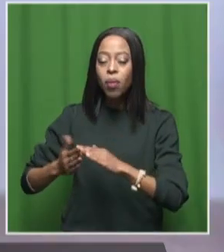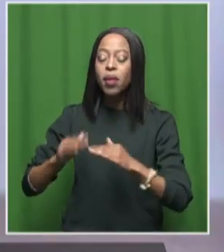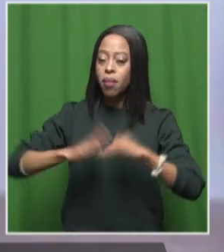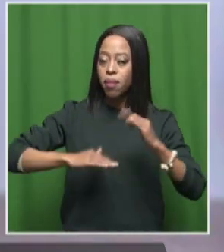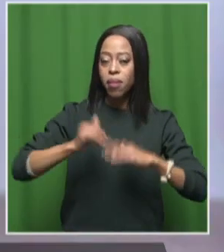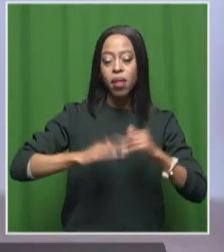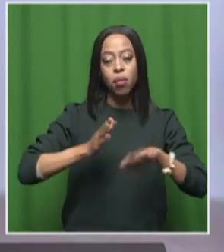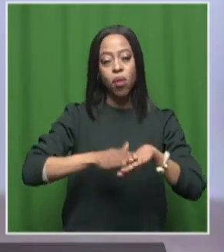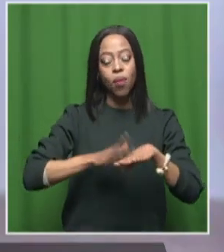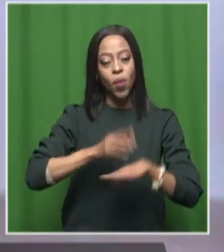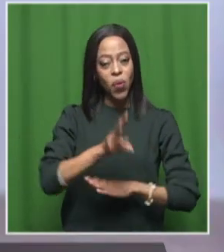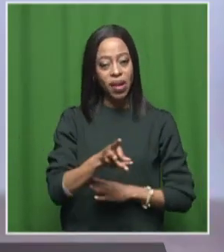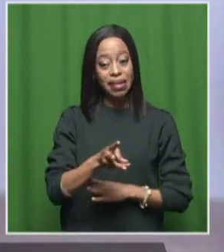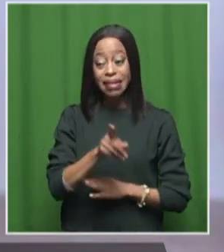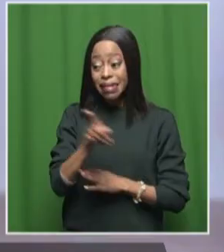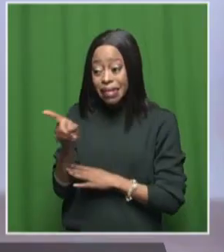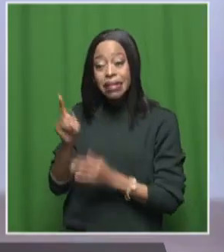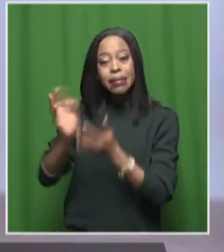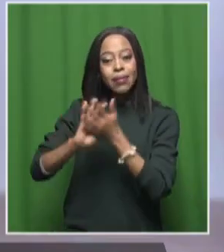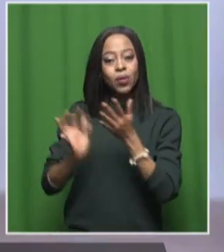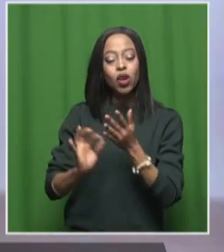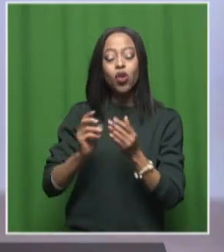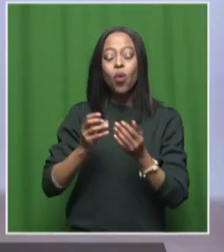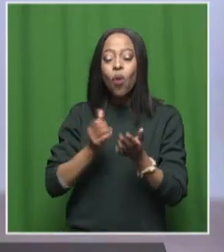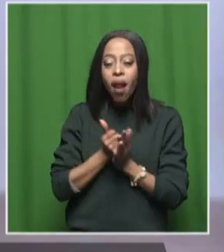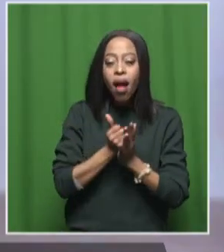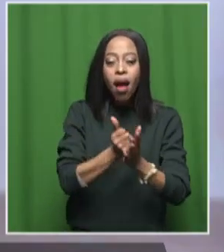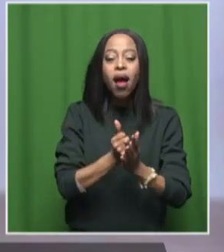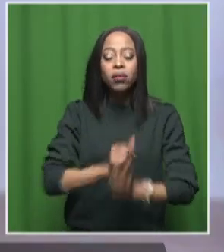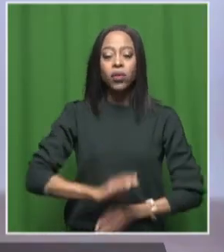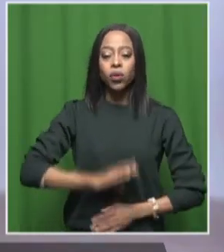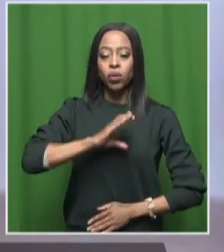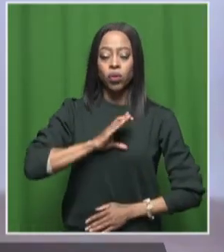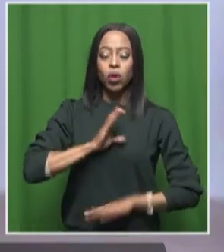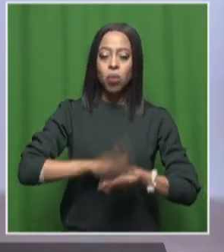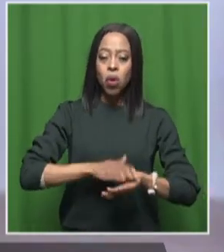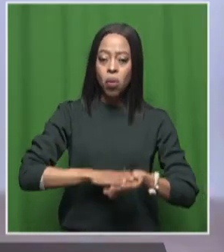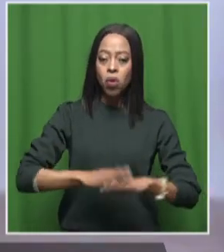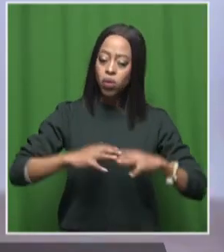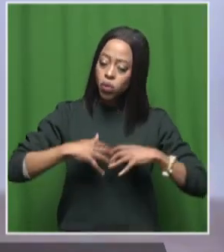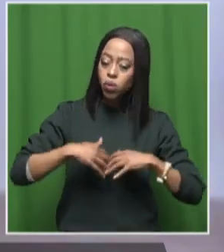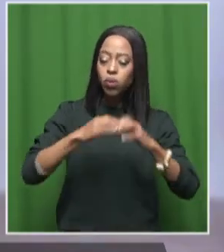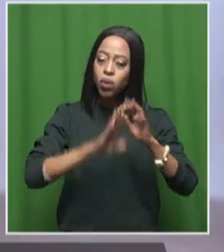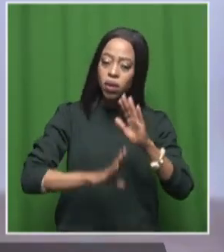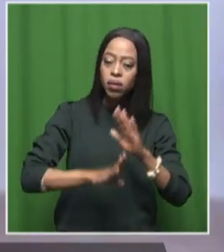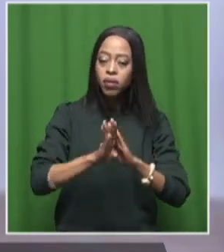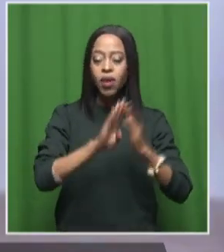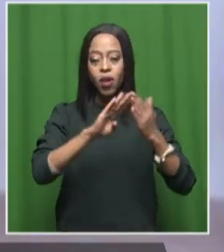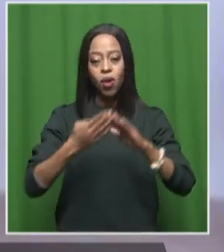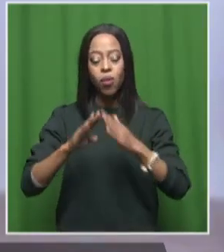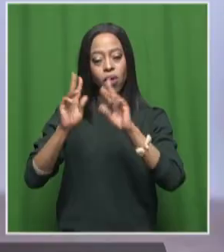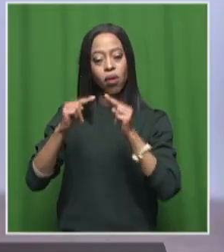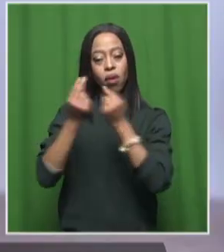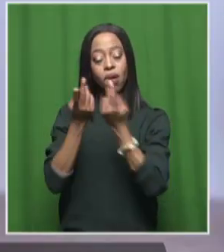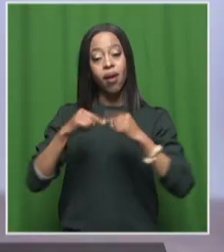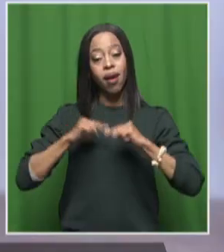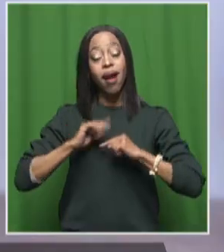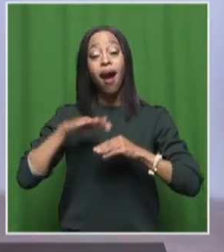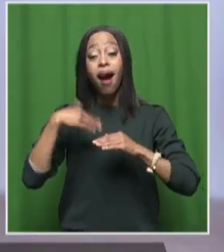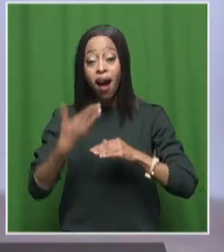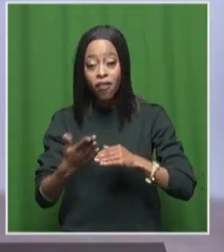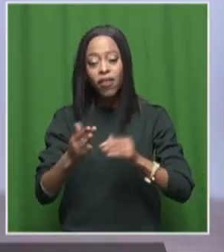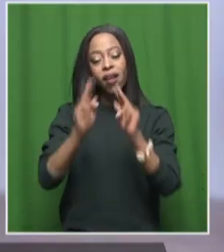large. So I think these are anecdotes and real stories that needs to be put forward to build our community and our nation. And from there onwards, we'll have a